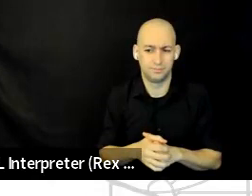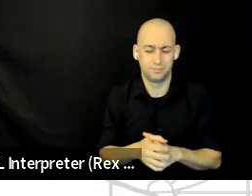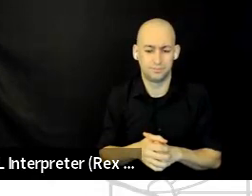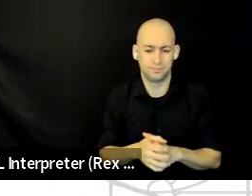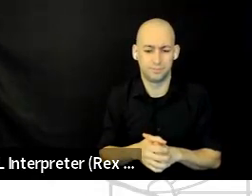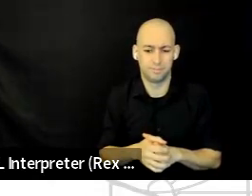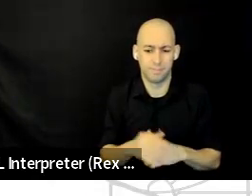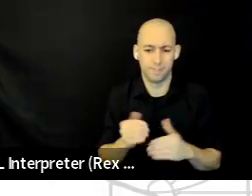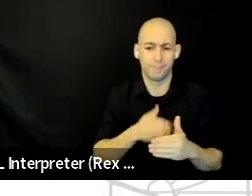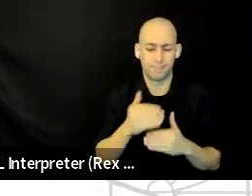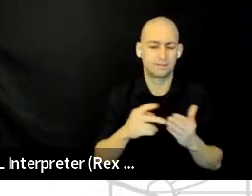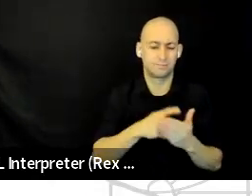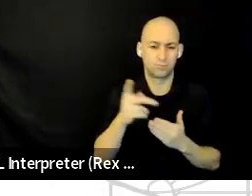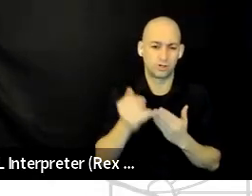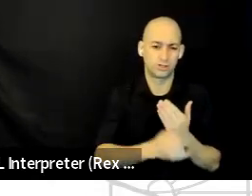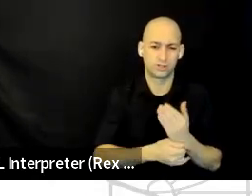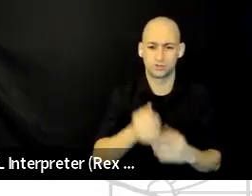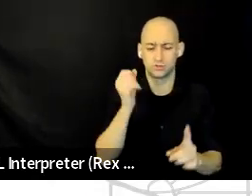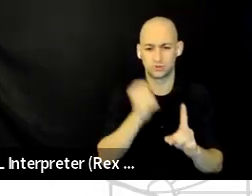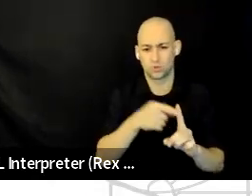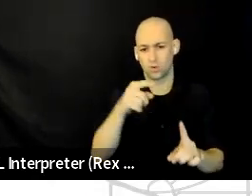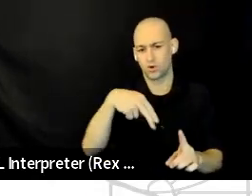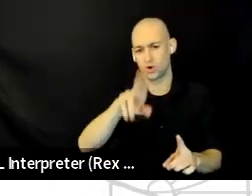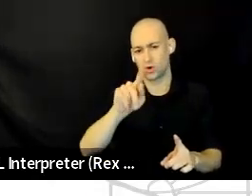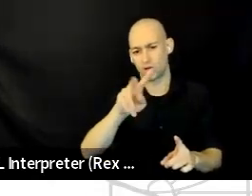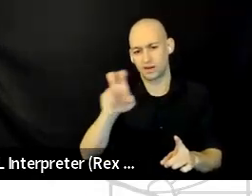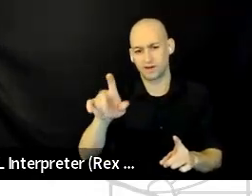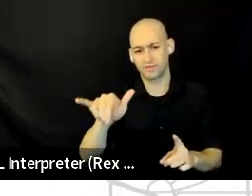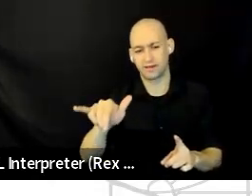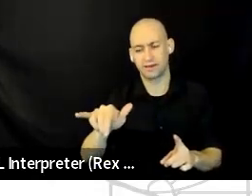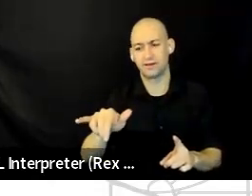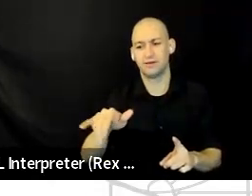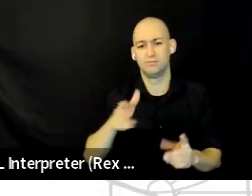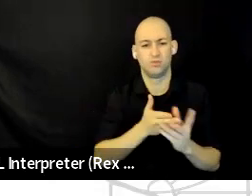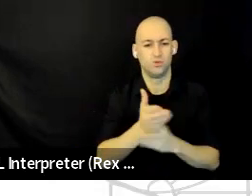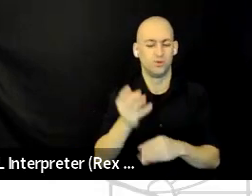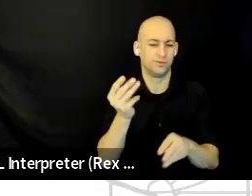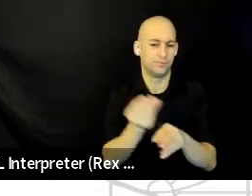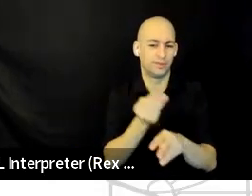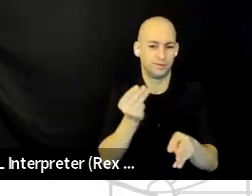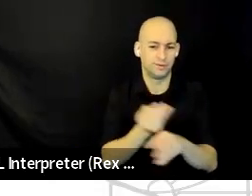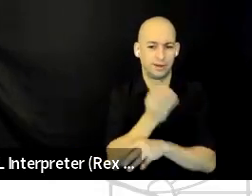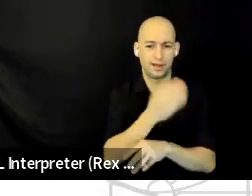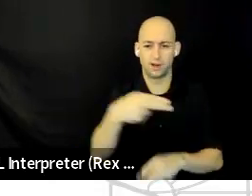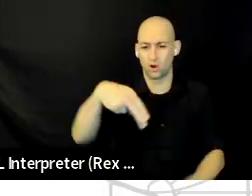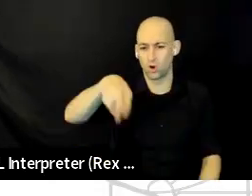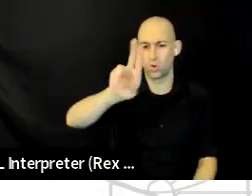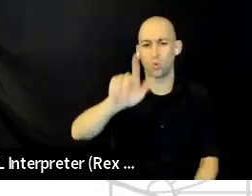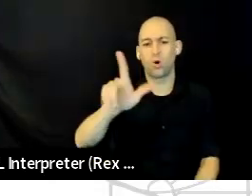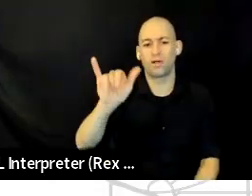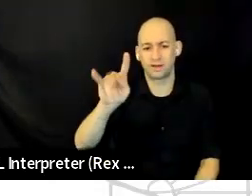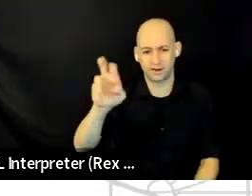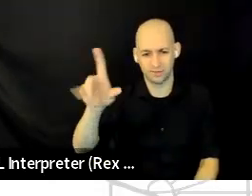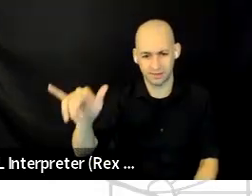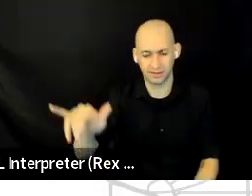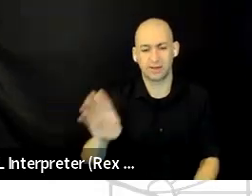Next, the projects will be scored quantitatively through the metrics methodology and qualitatively by our